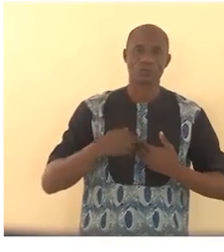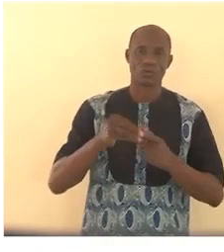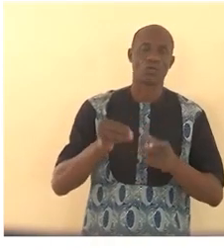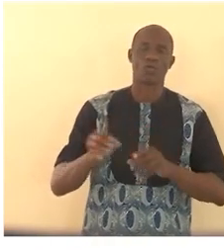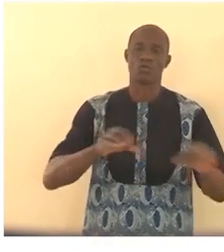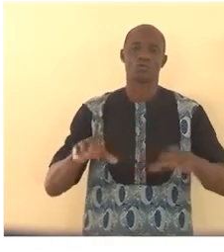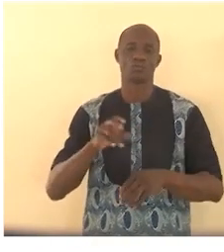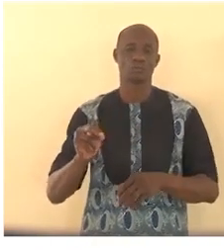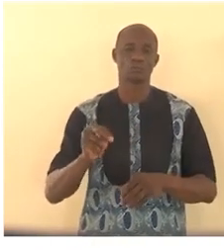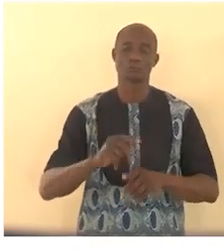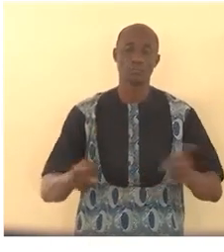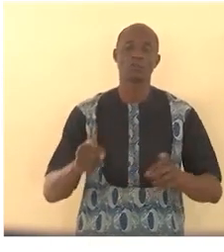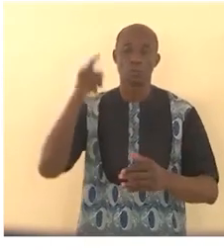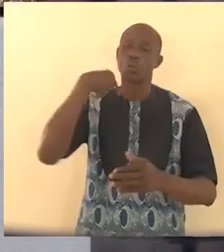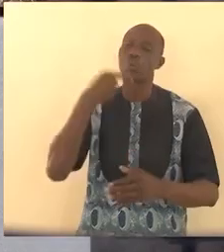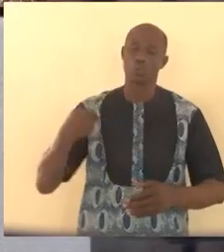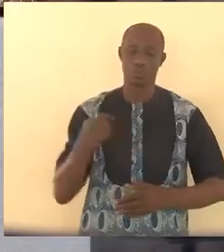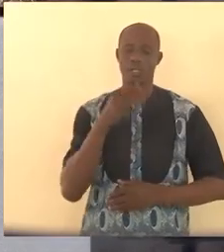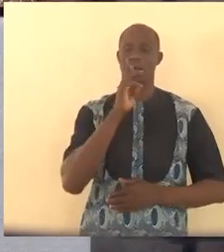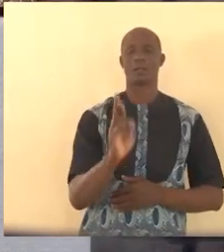have done, but who we are.